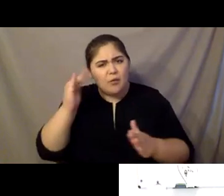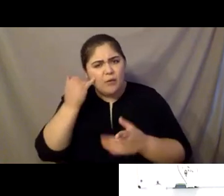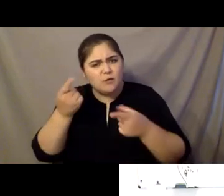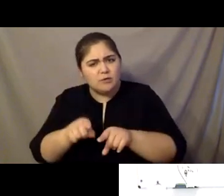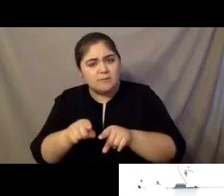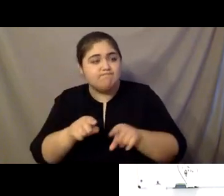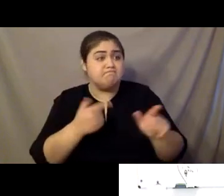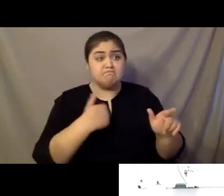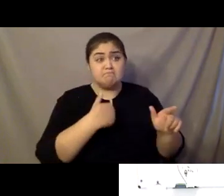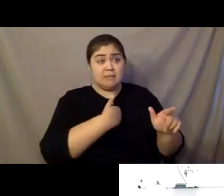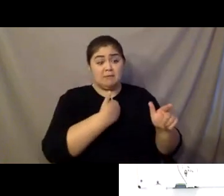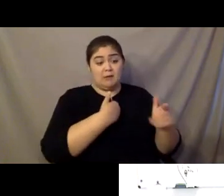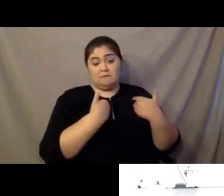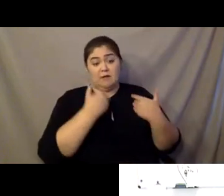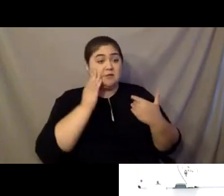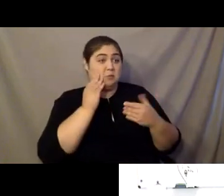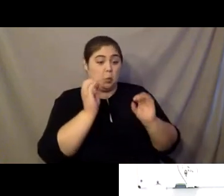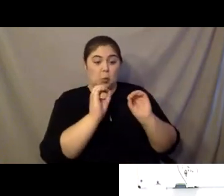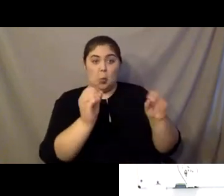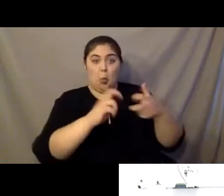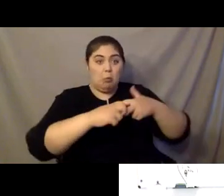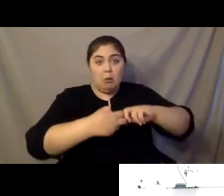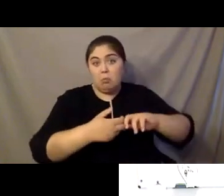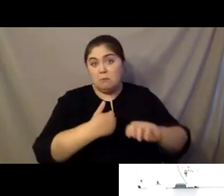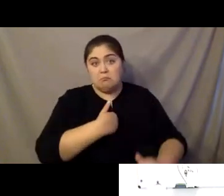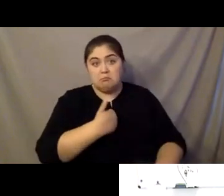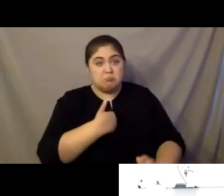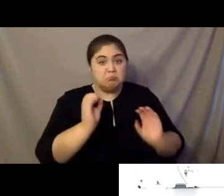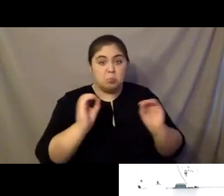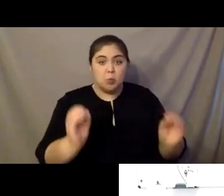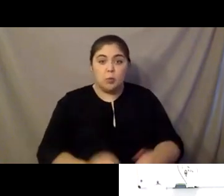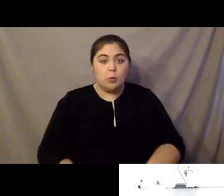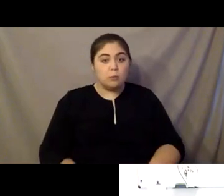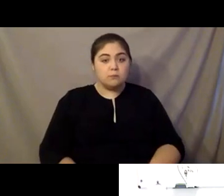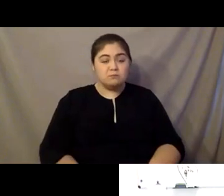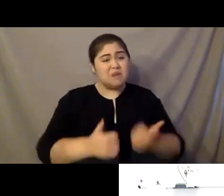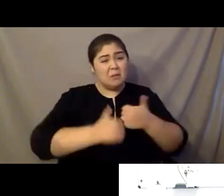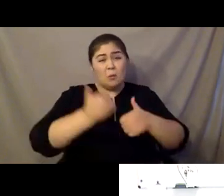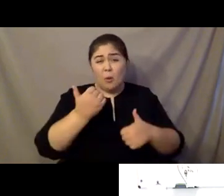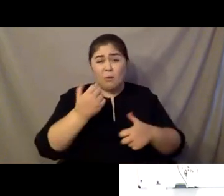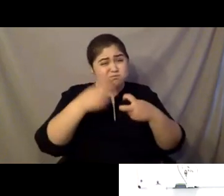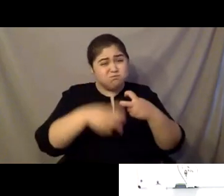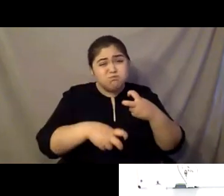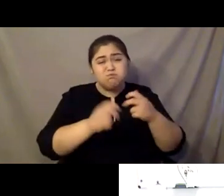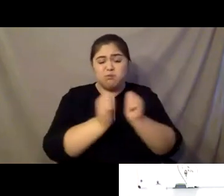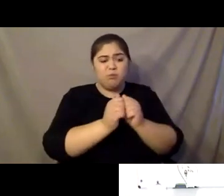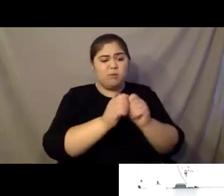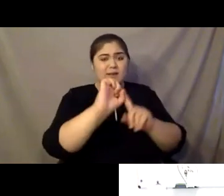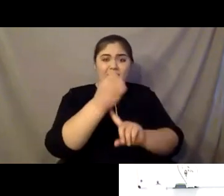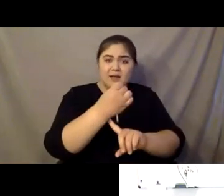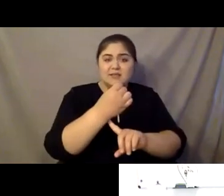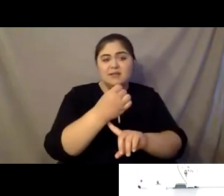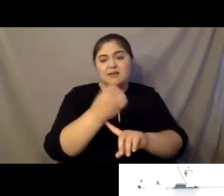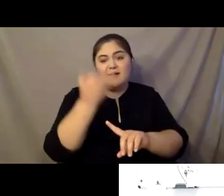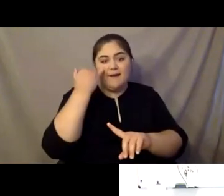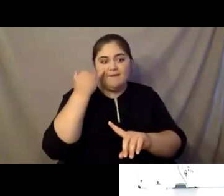had any problems specifically with it. It's just, yeah, I mean, it's mostly been difficult with cases where defendants aren't in